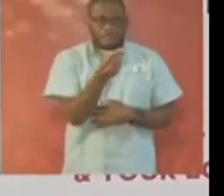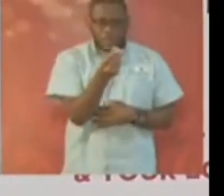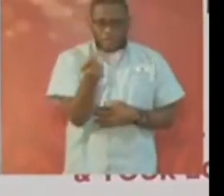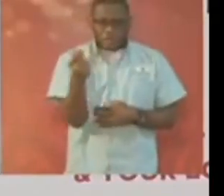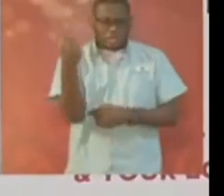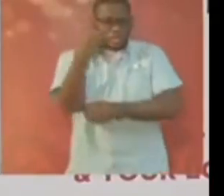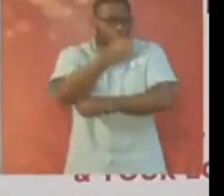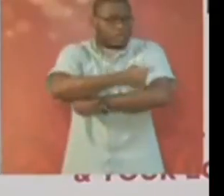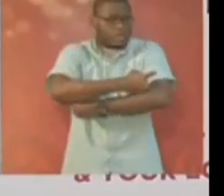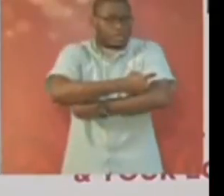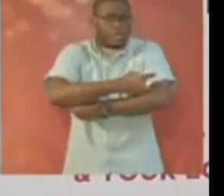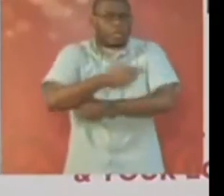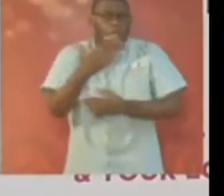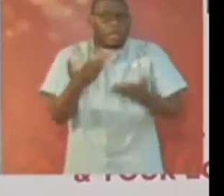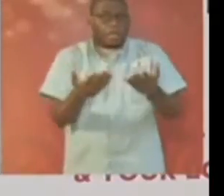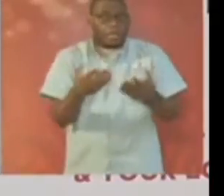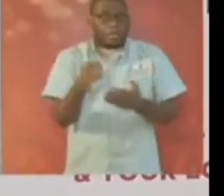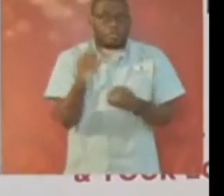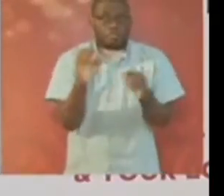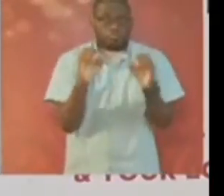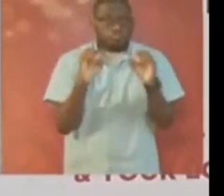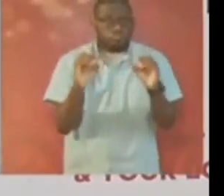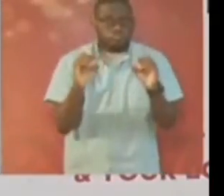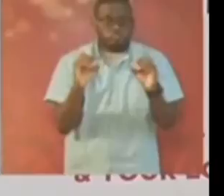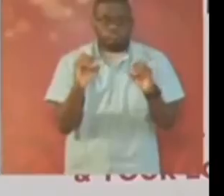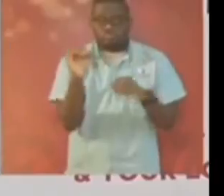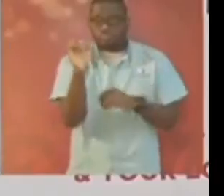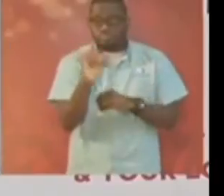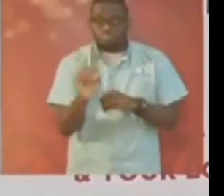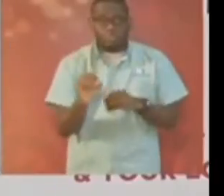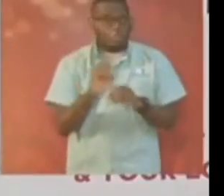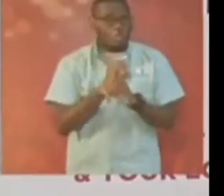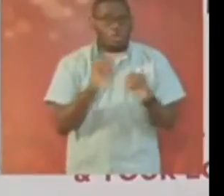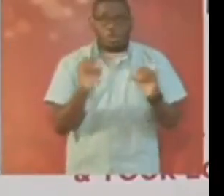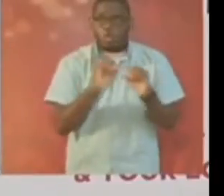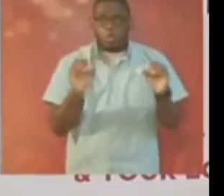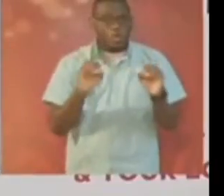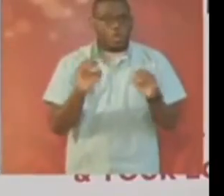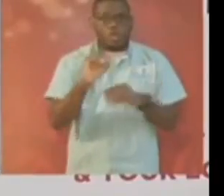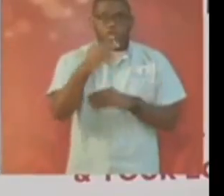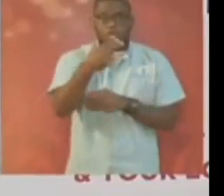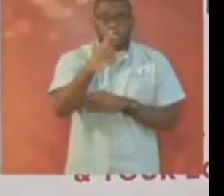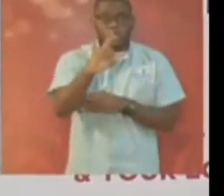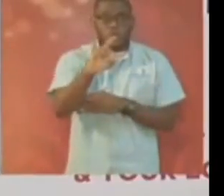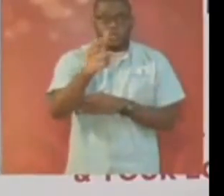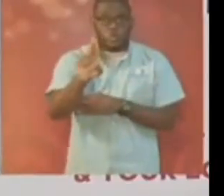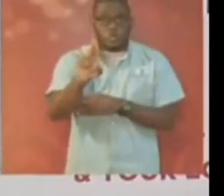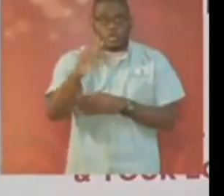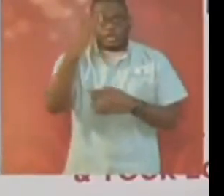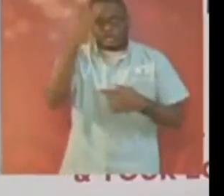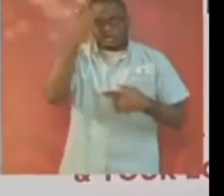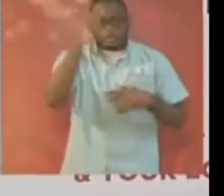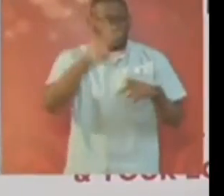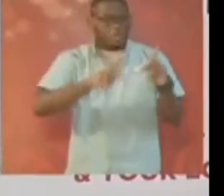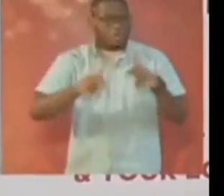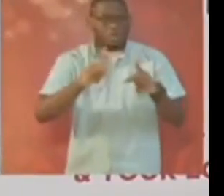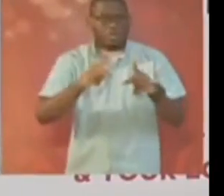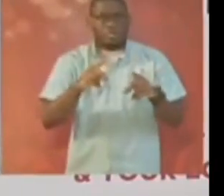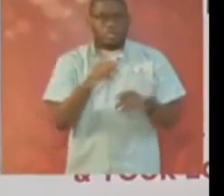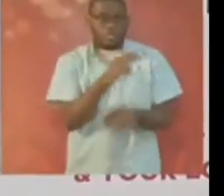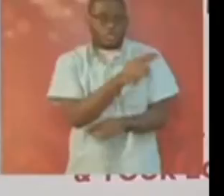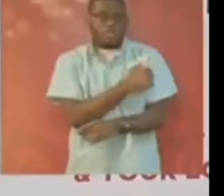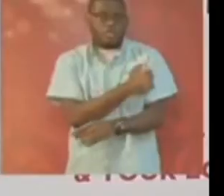an average of 0%. That is no HDU patients spread across any of our 7 hospitals.